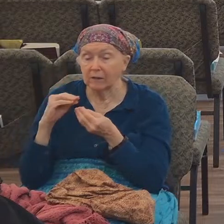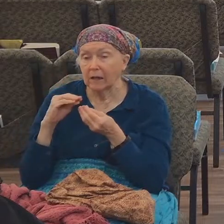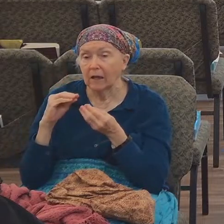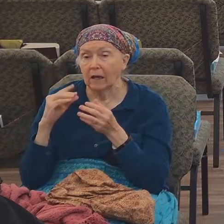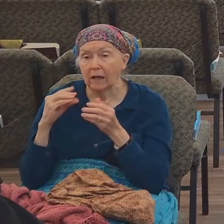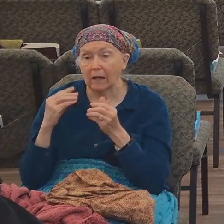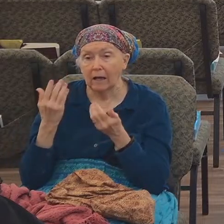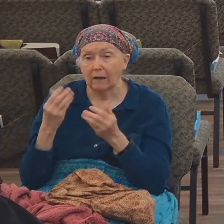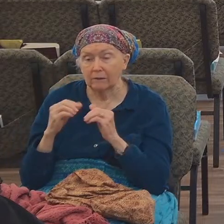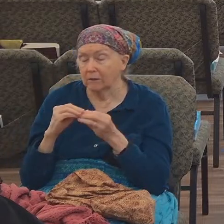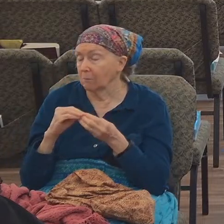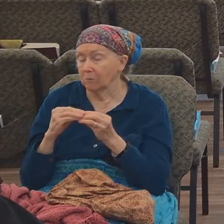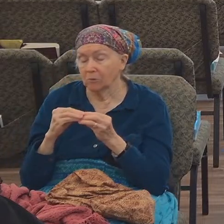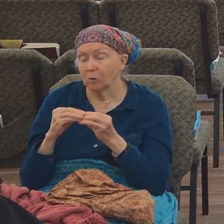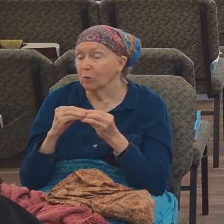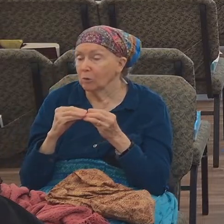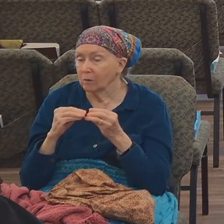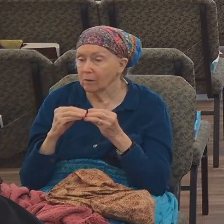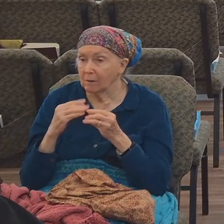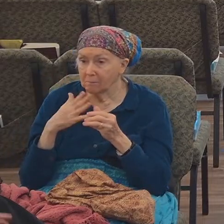who?